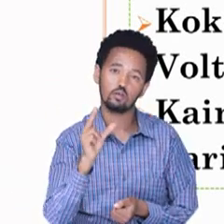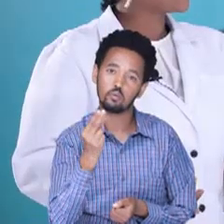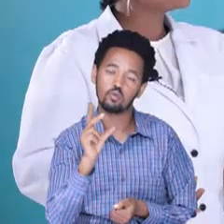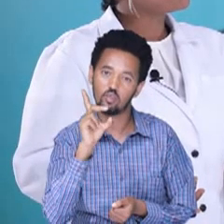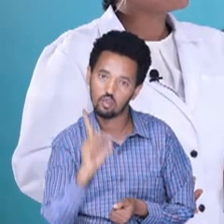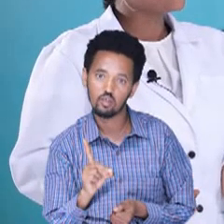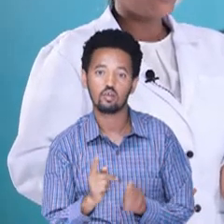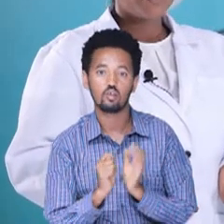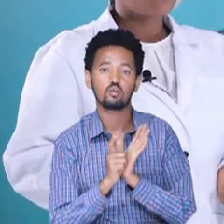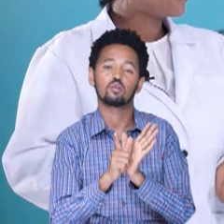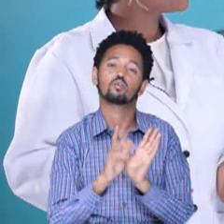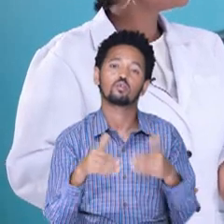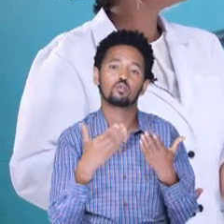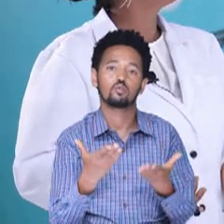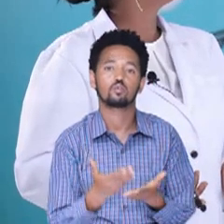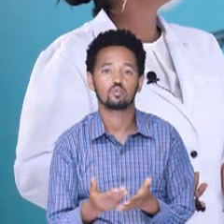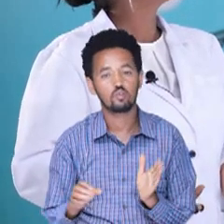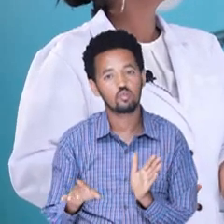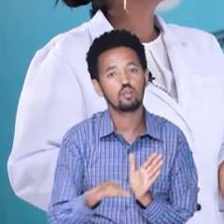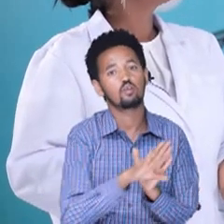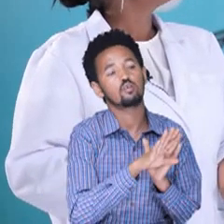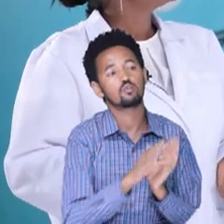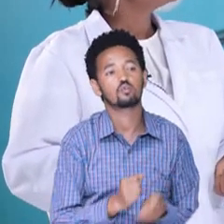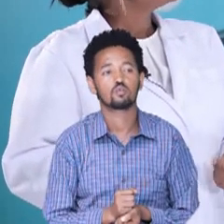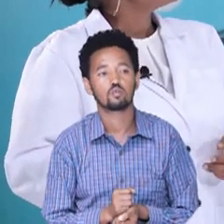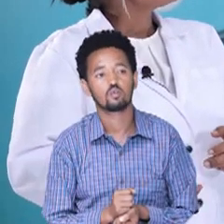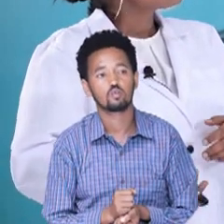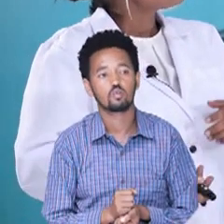of anthropogenic lakes.